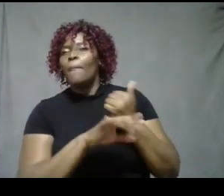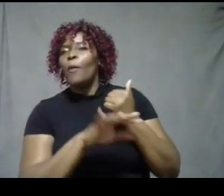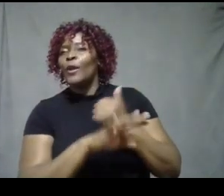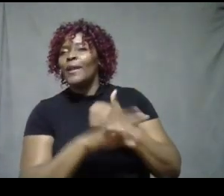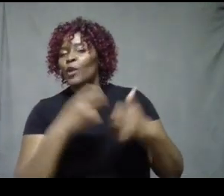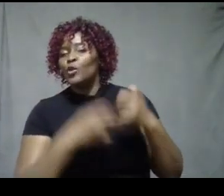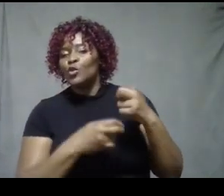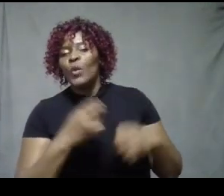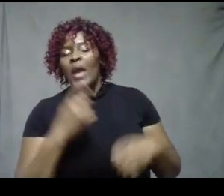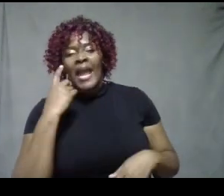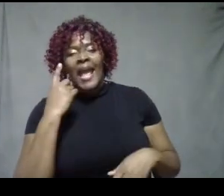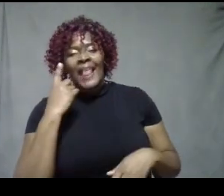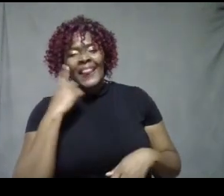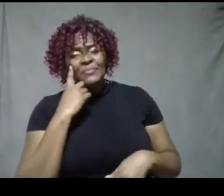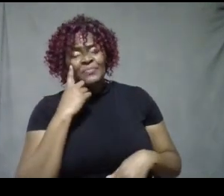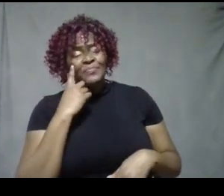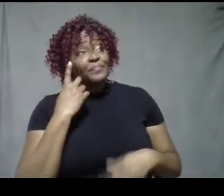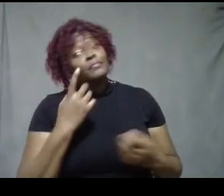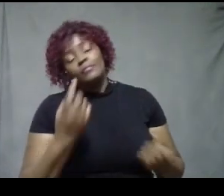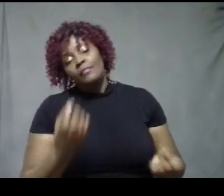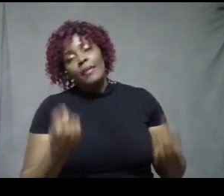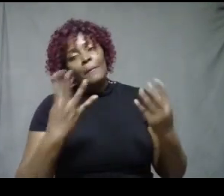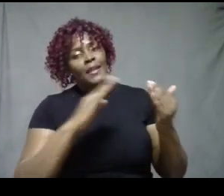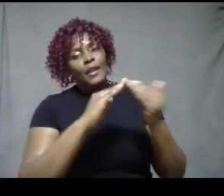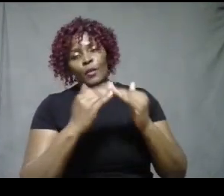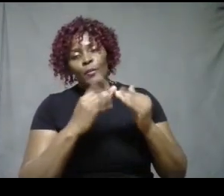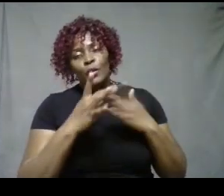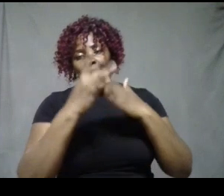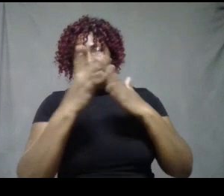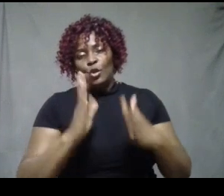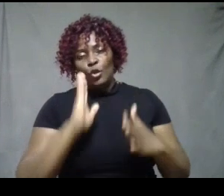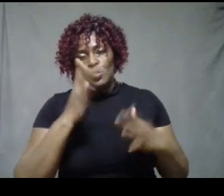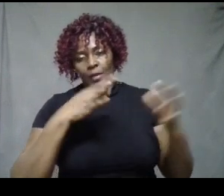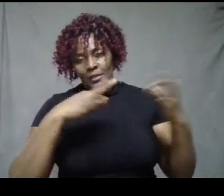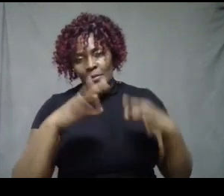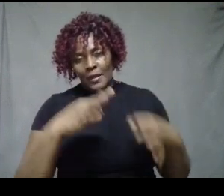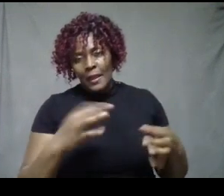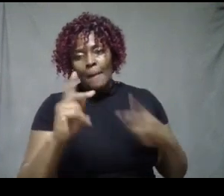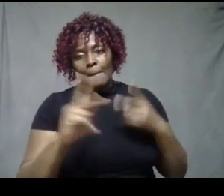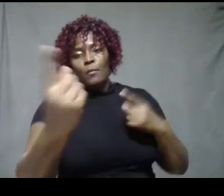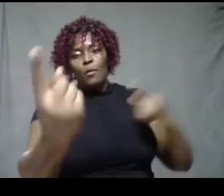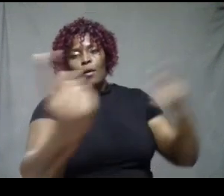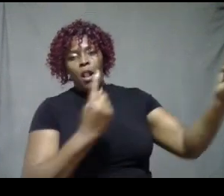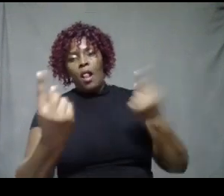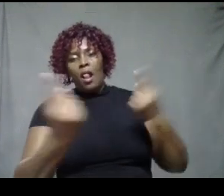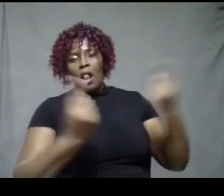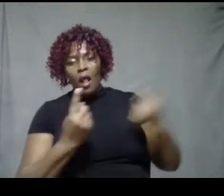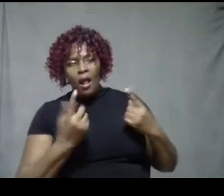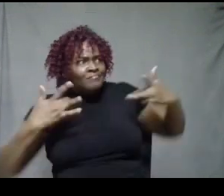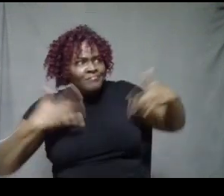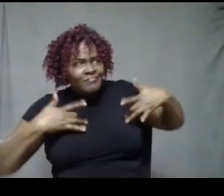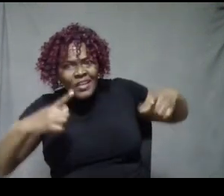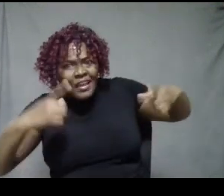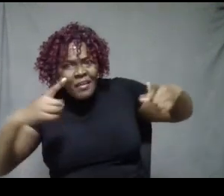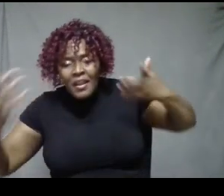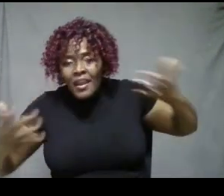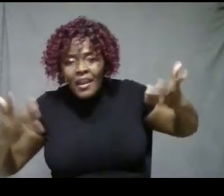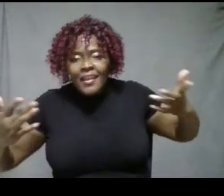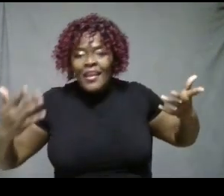think as many community leaders will tell you, people come to us all the time and ask us what's going on. They